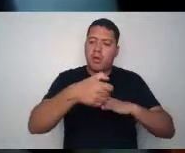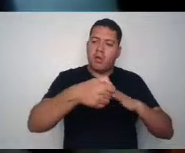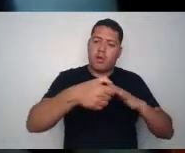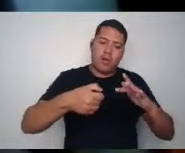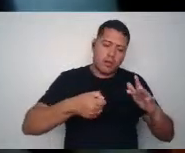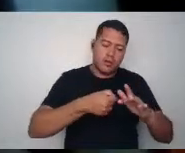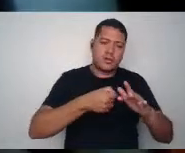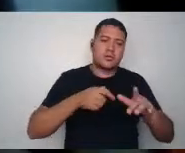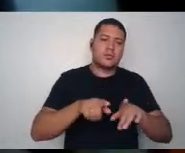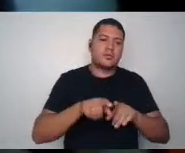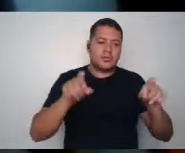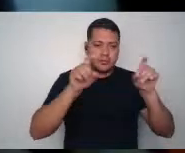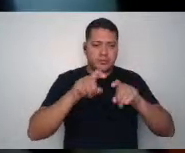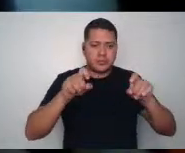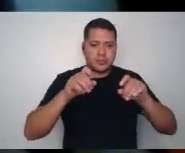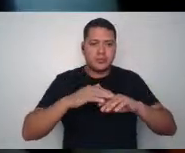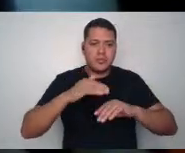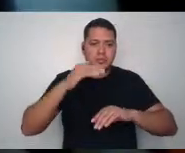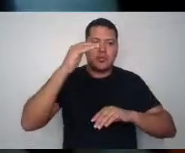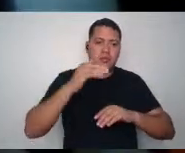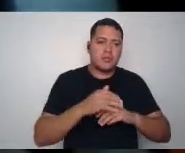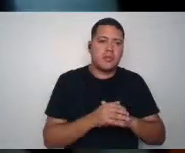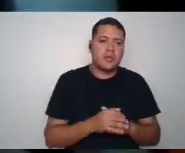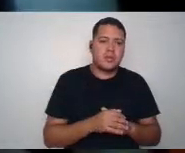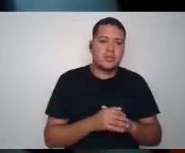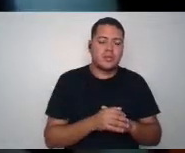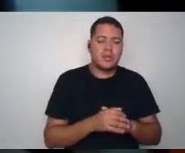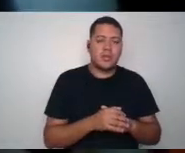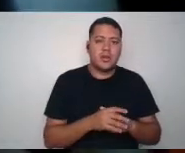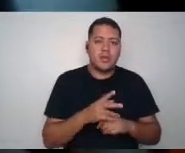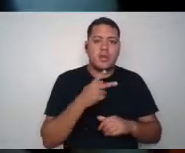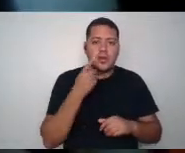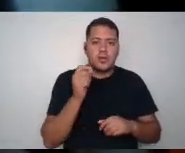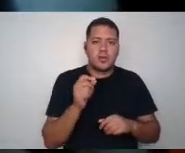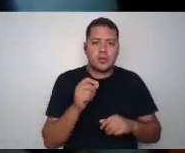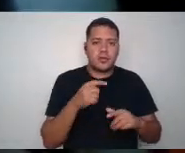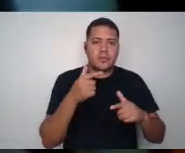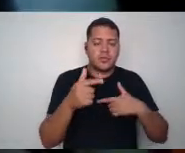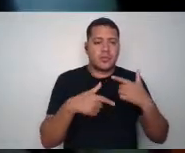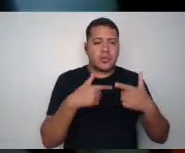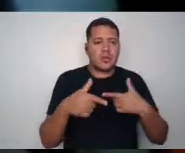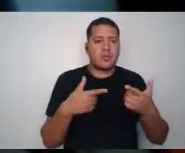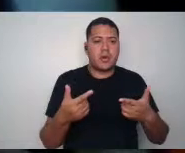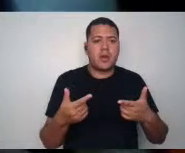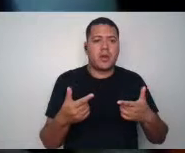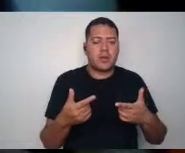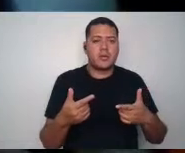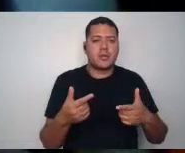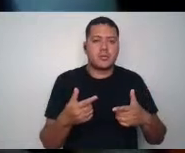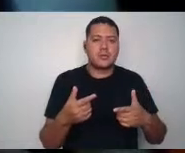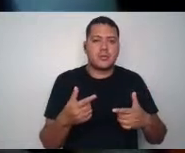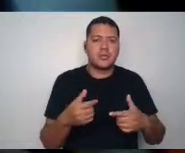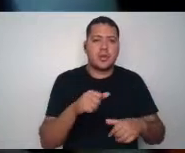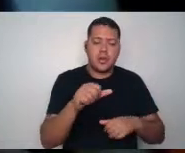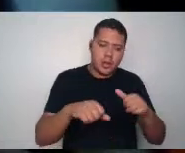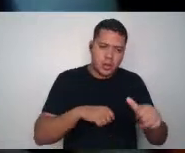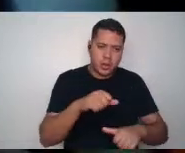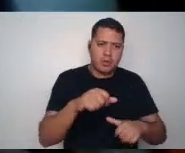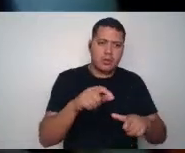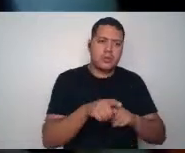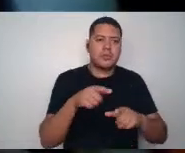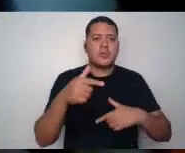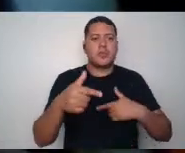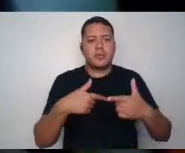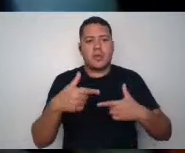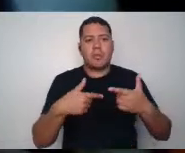been working a lot on the digital platforms, which is called cloud work online.